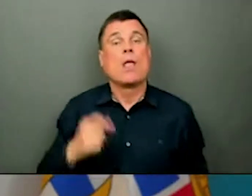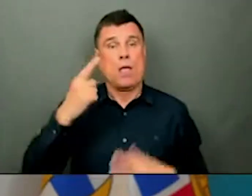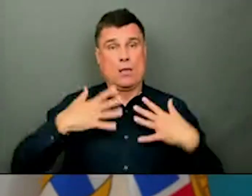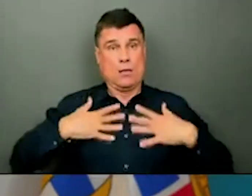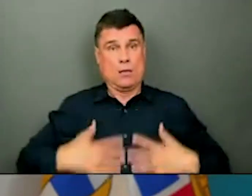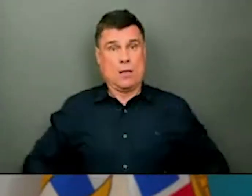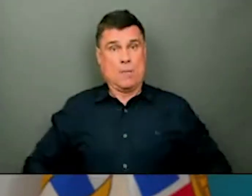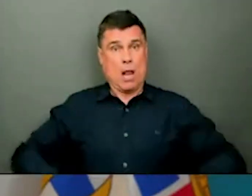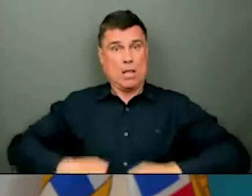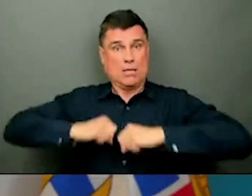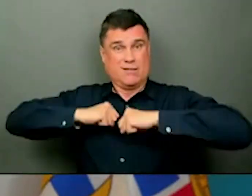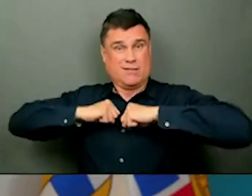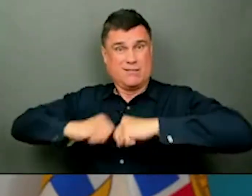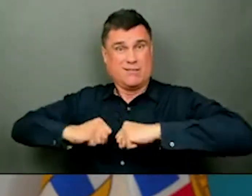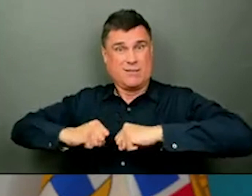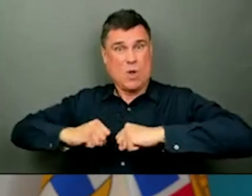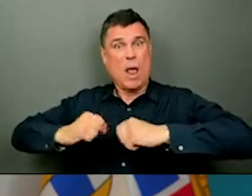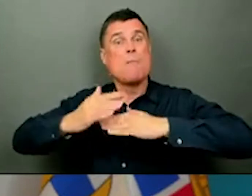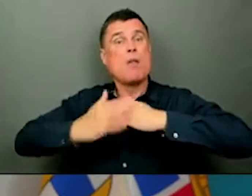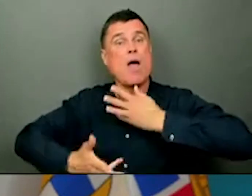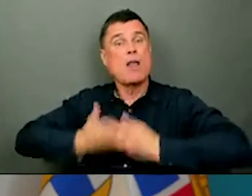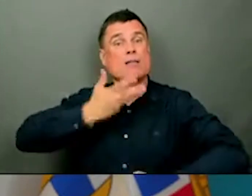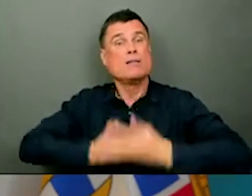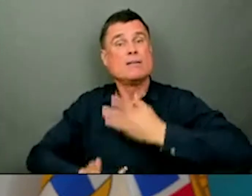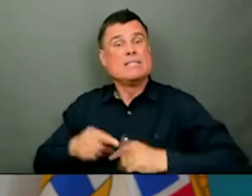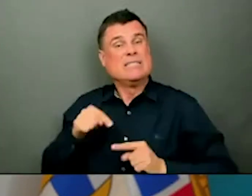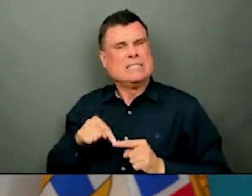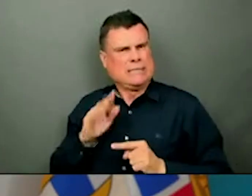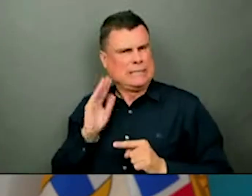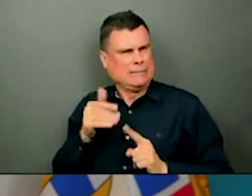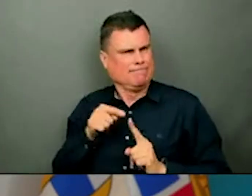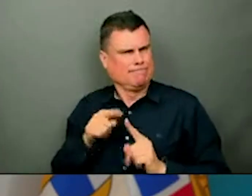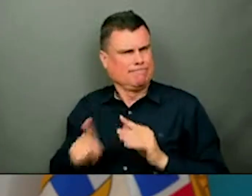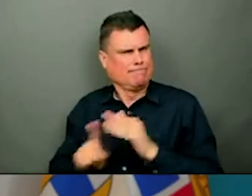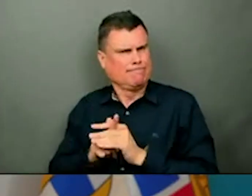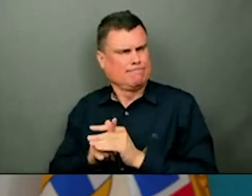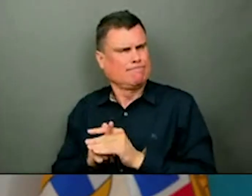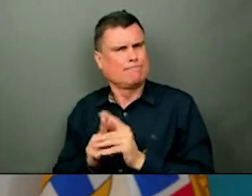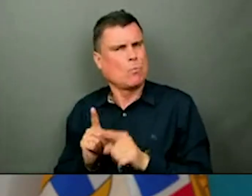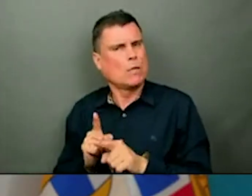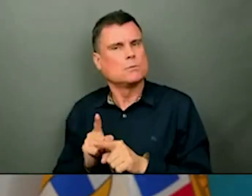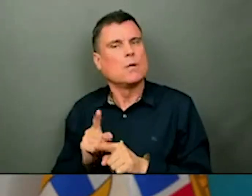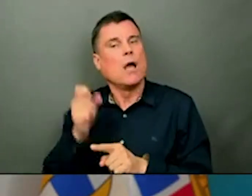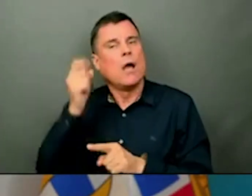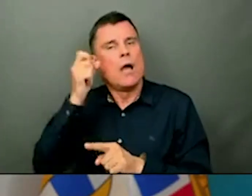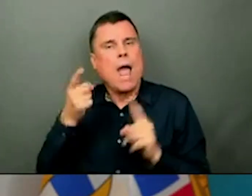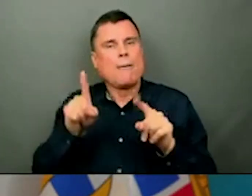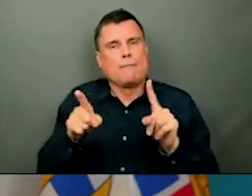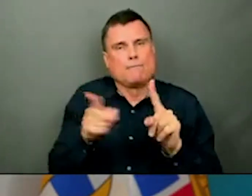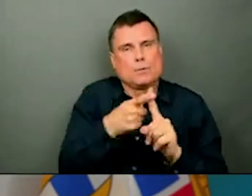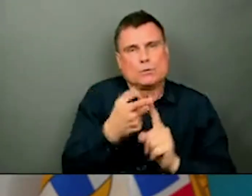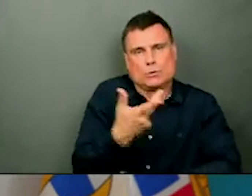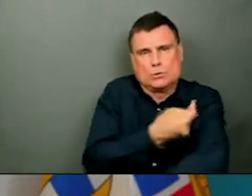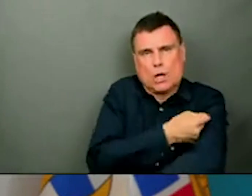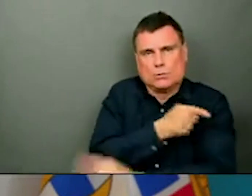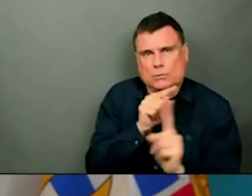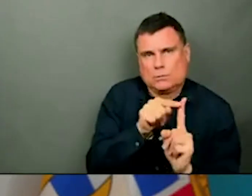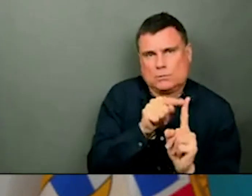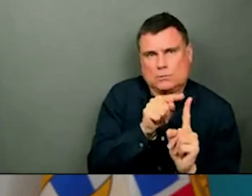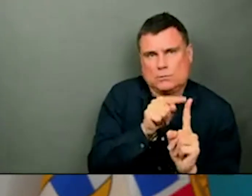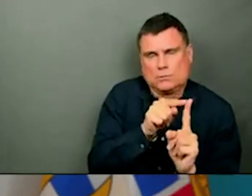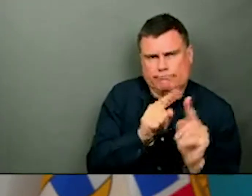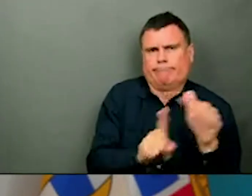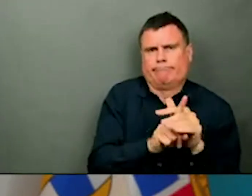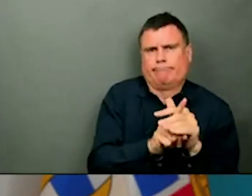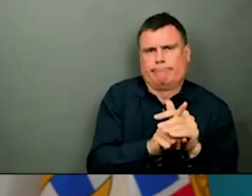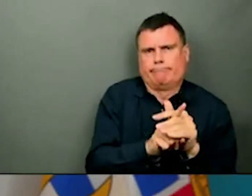phenomenon seems to be primarily with the first dose. There have been a very small number of cases identified after dose 2, but